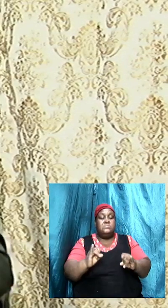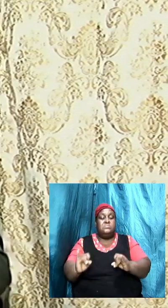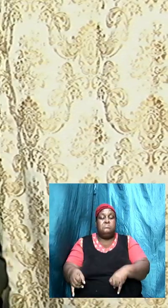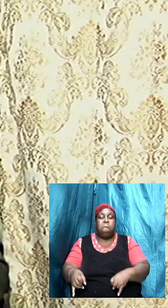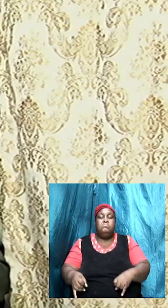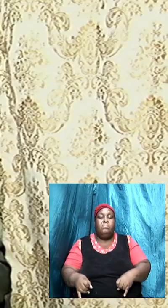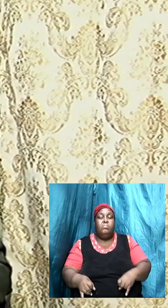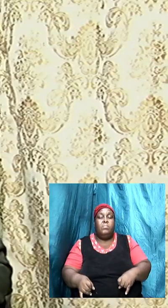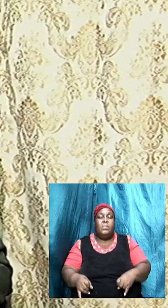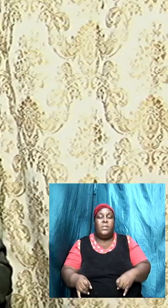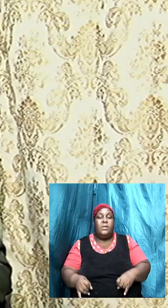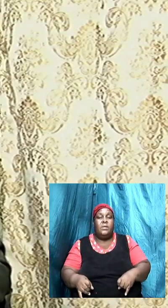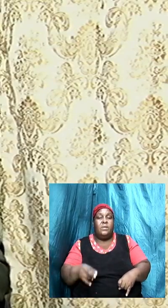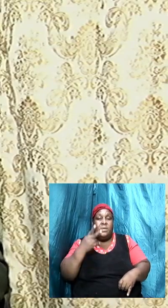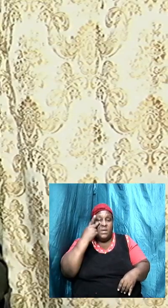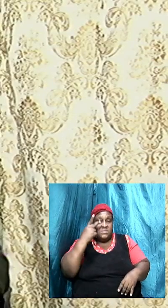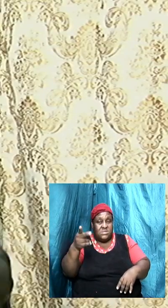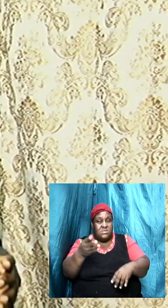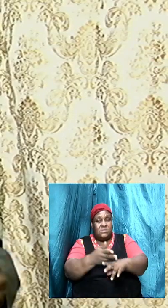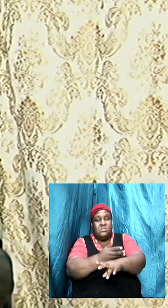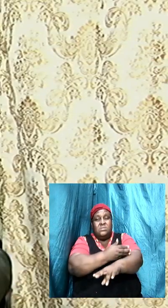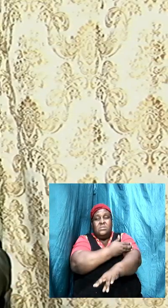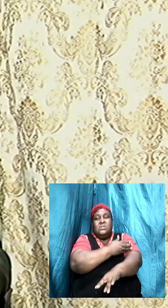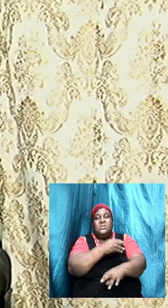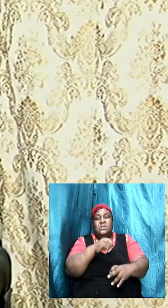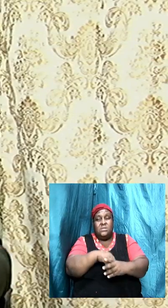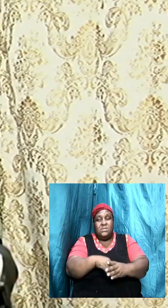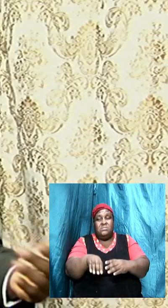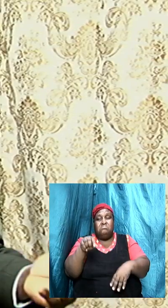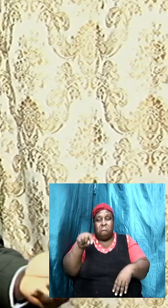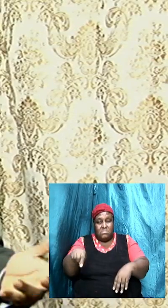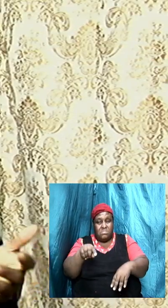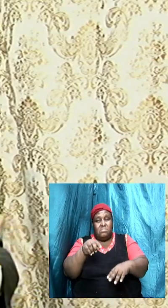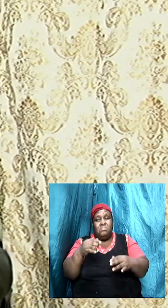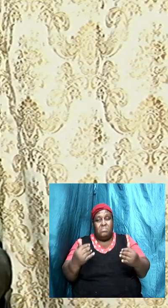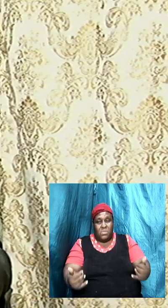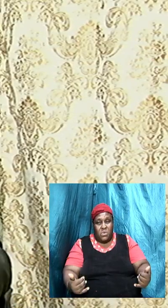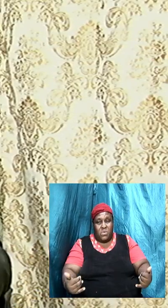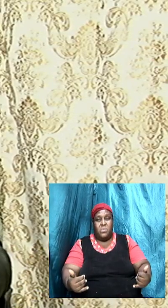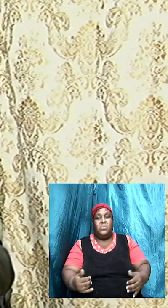have seen an increase in this time of, you know, everybody